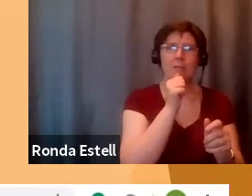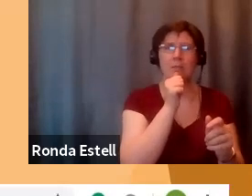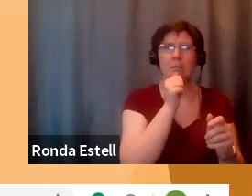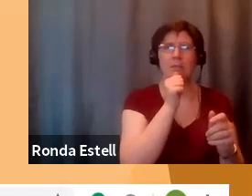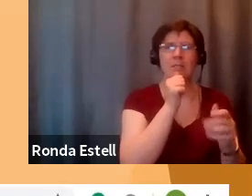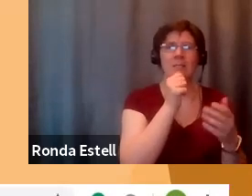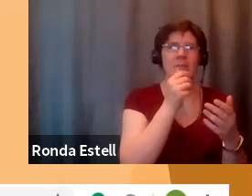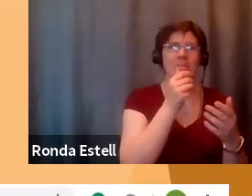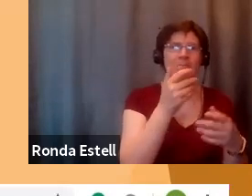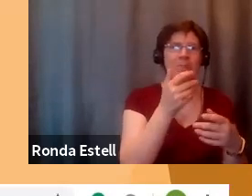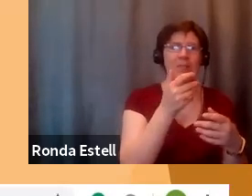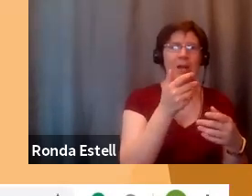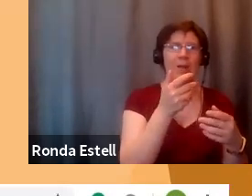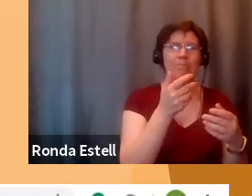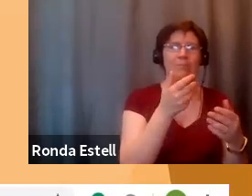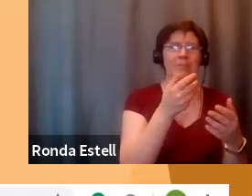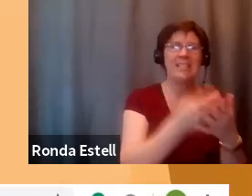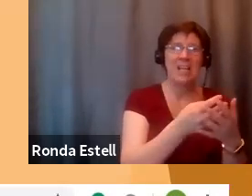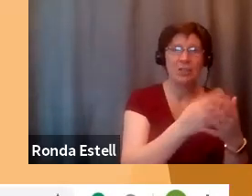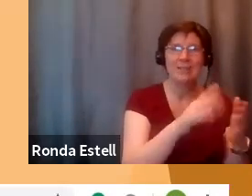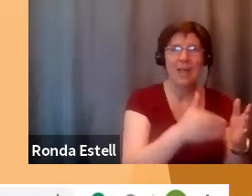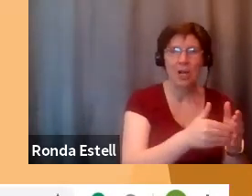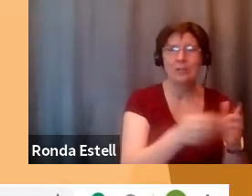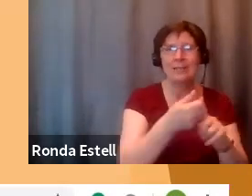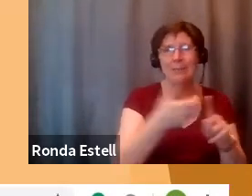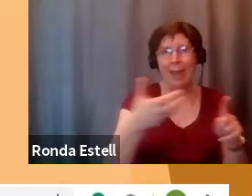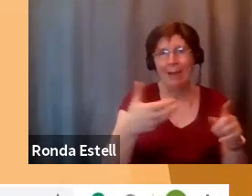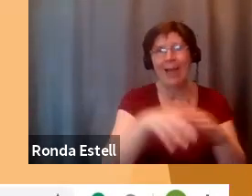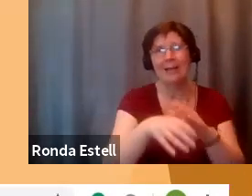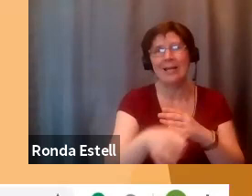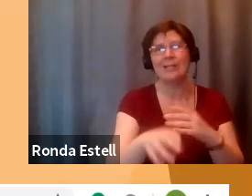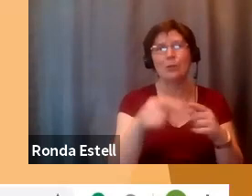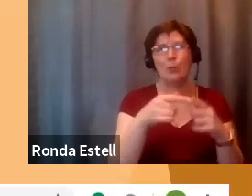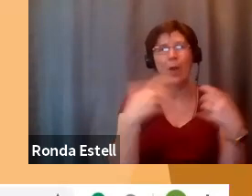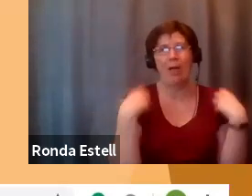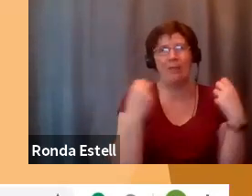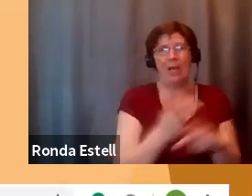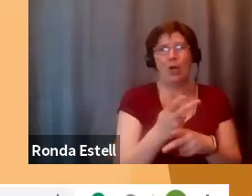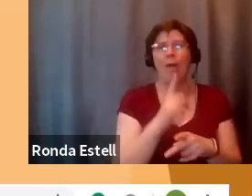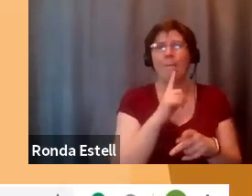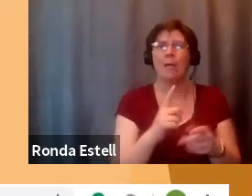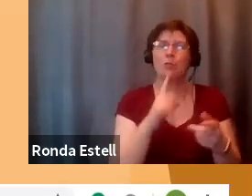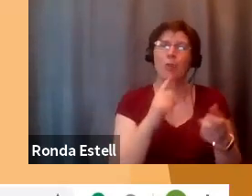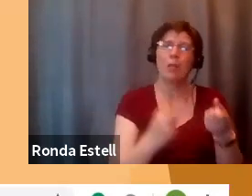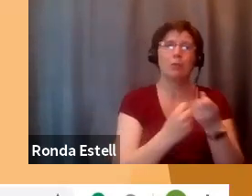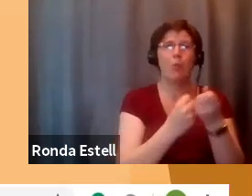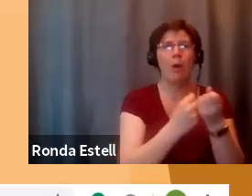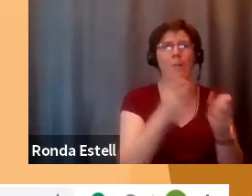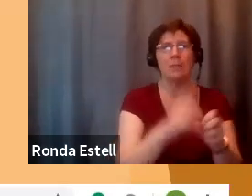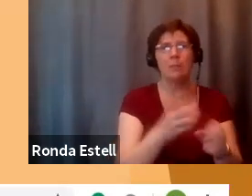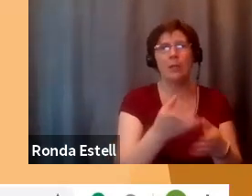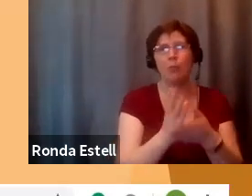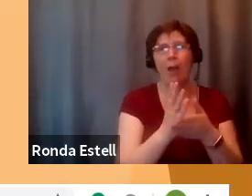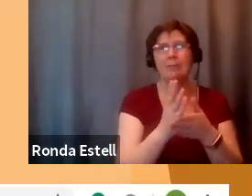expanding access to health care, he is also somebody who is an ally of the disability rights community. So we look forward to,